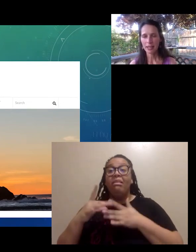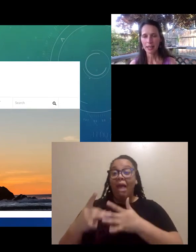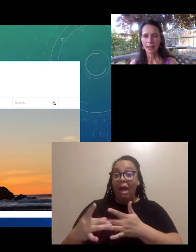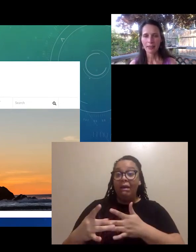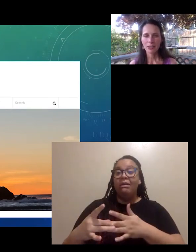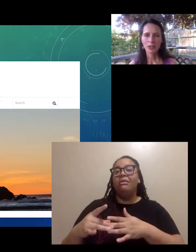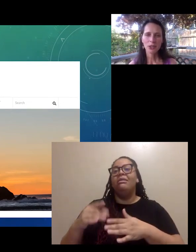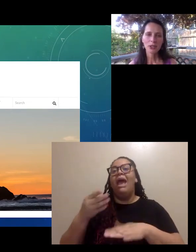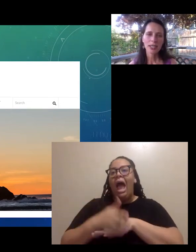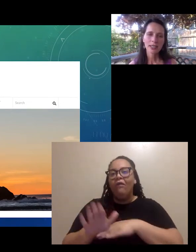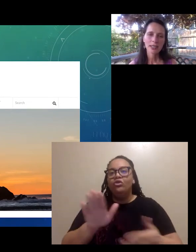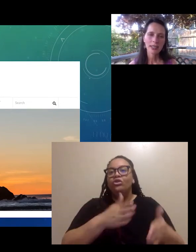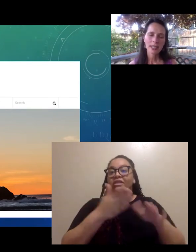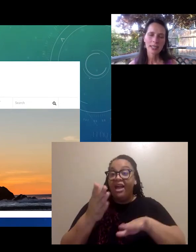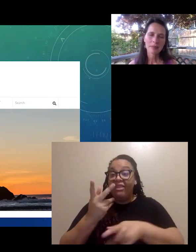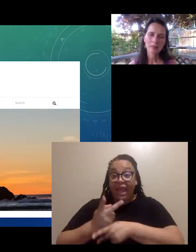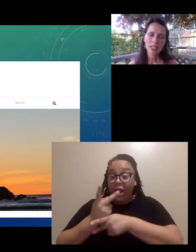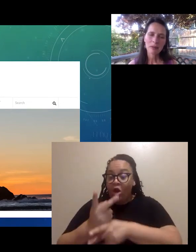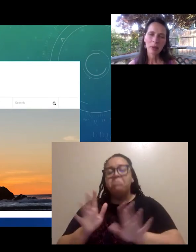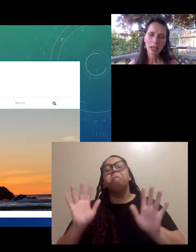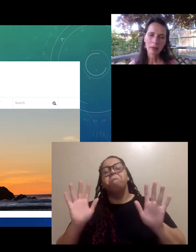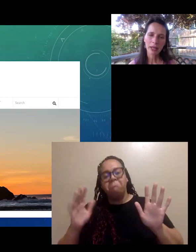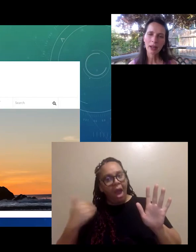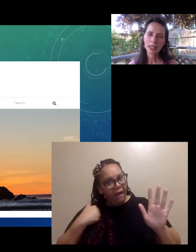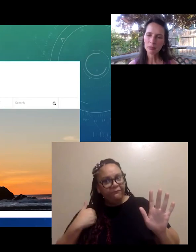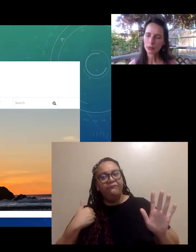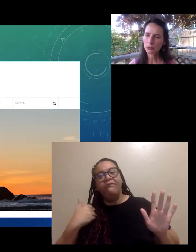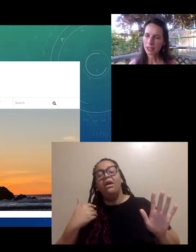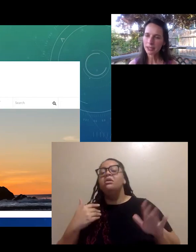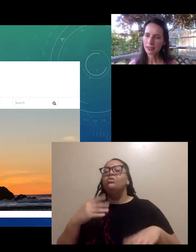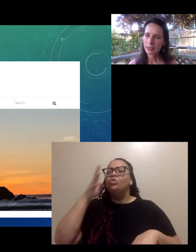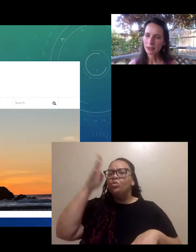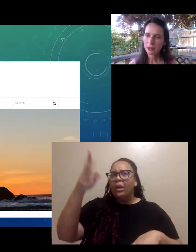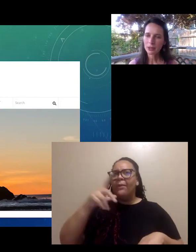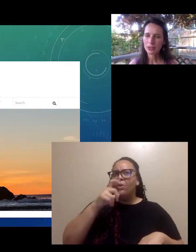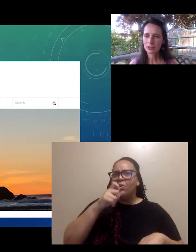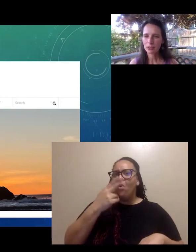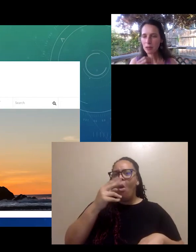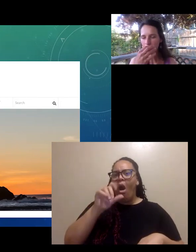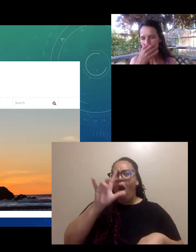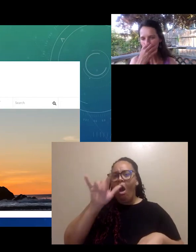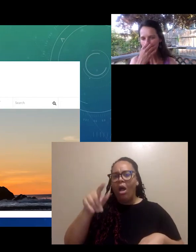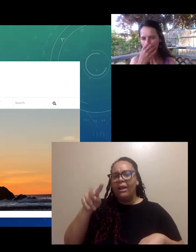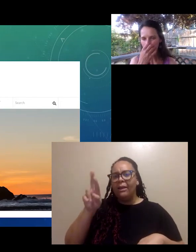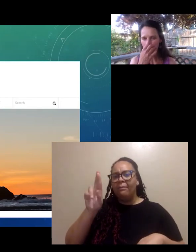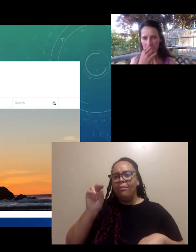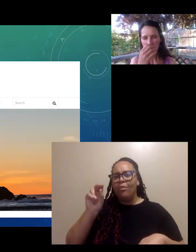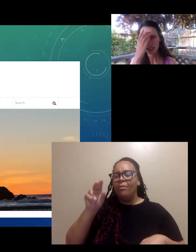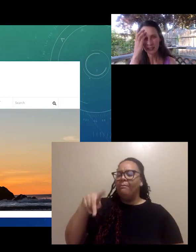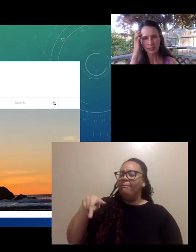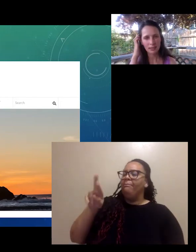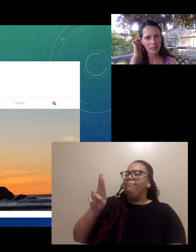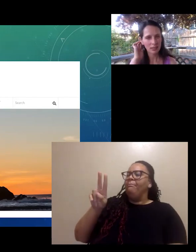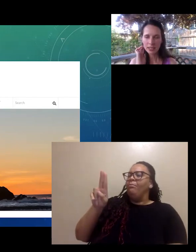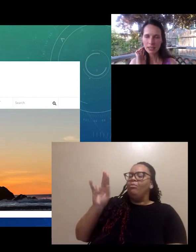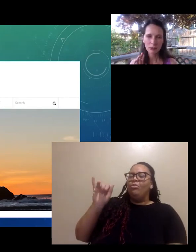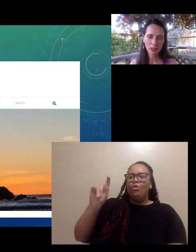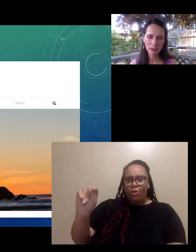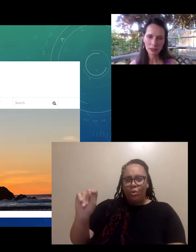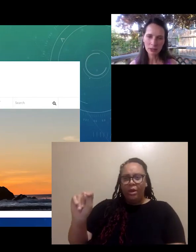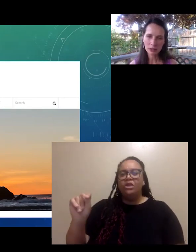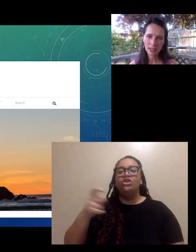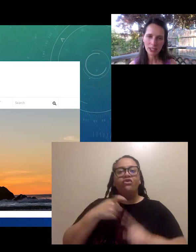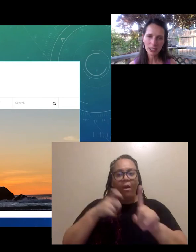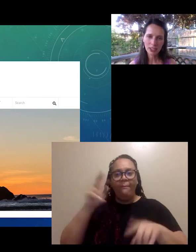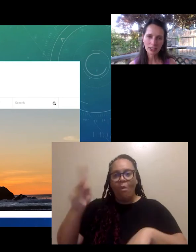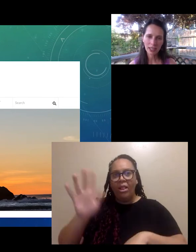care. And this was created, um, in part by Holly Pruitt, who is from the Portland area and does all kinds of